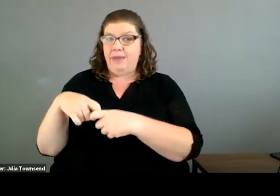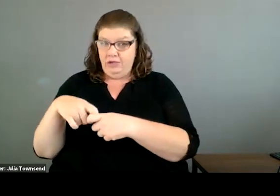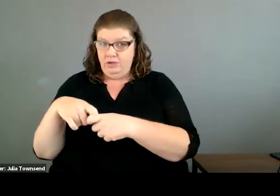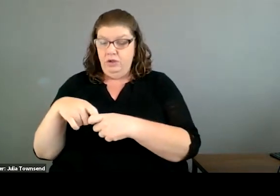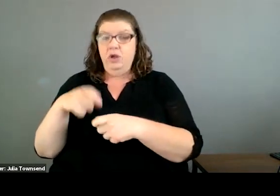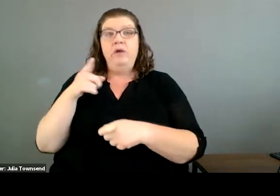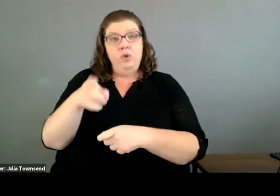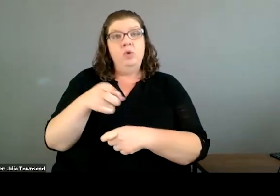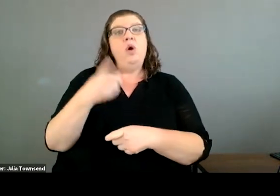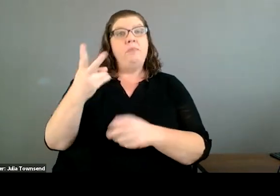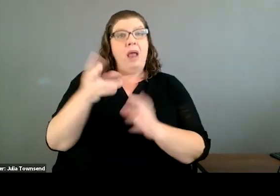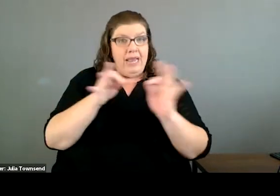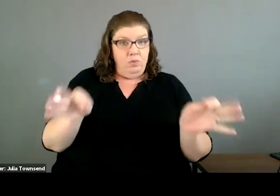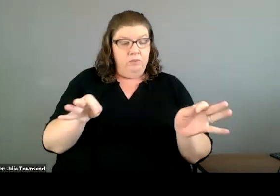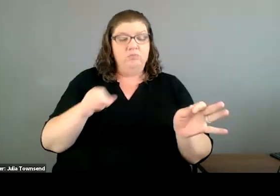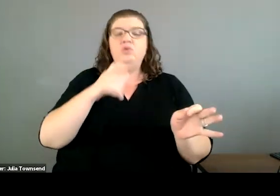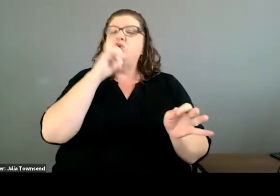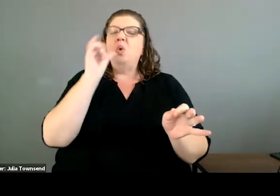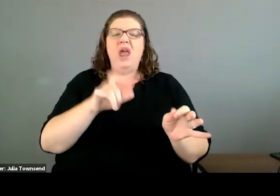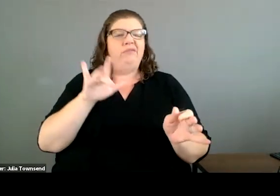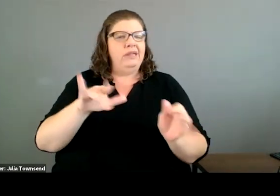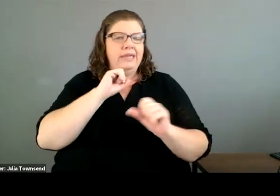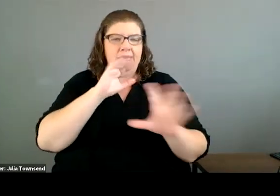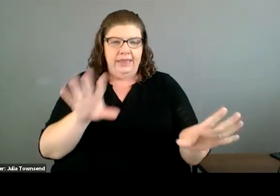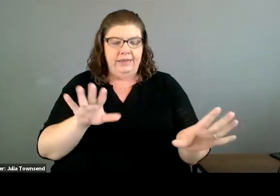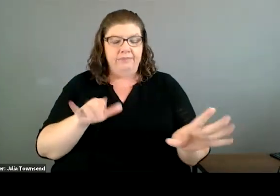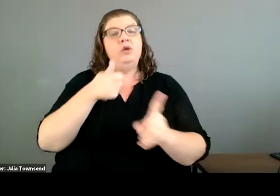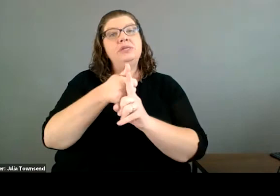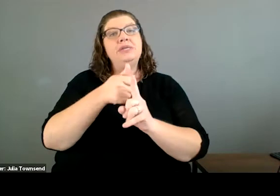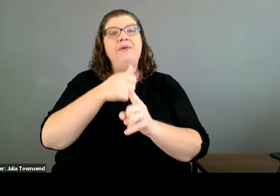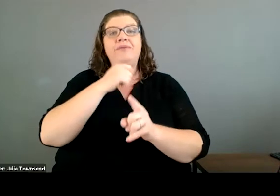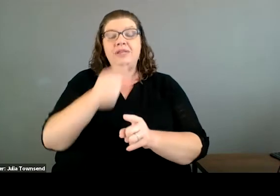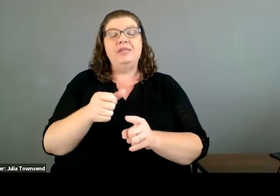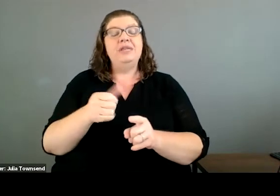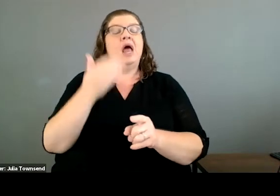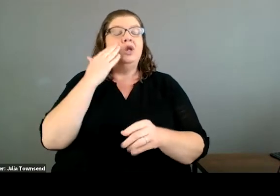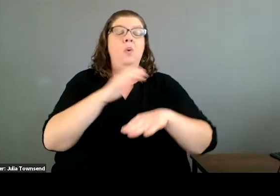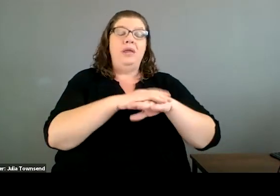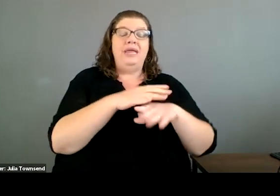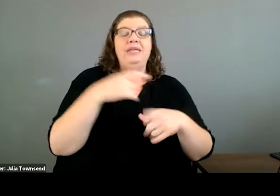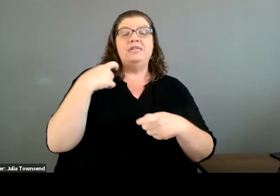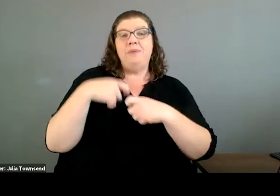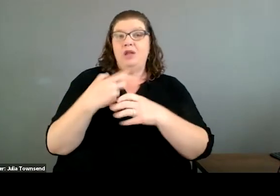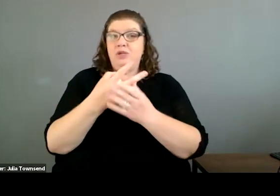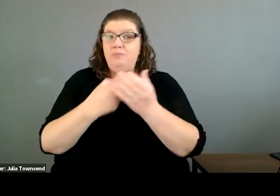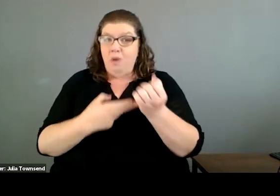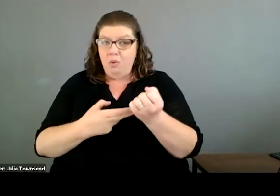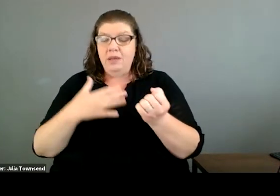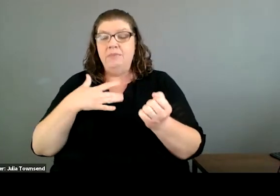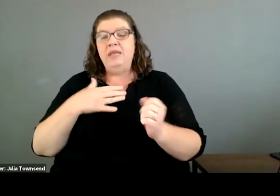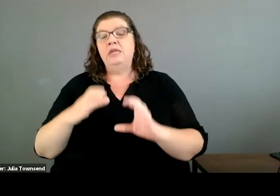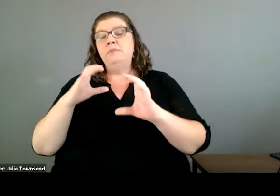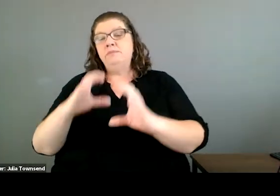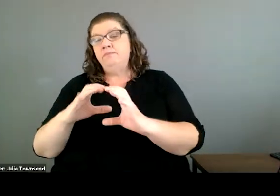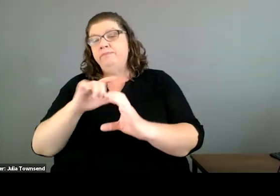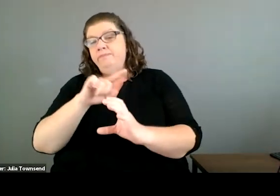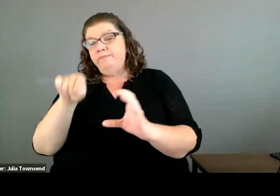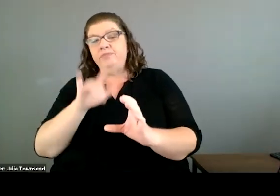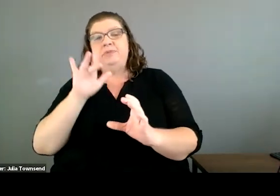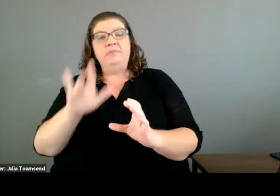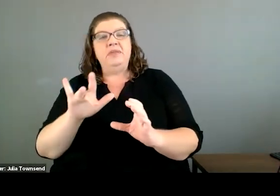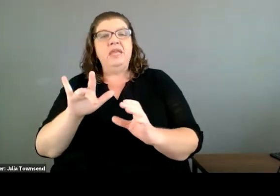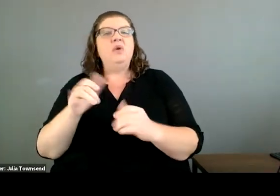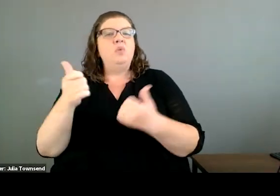are bilingual, you do not have to click anything. If you are not bilingual in English and Spanish, you will have to select your language in order to